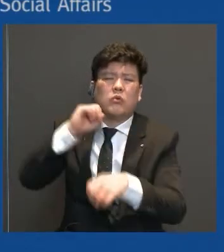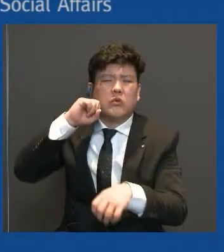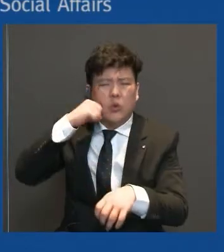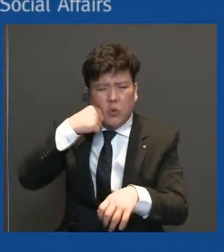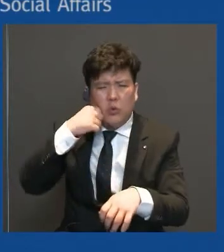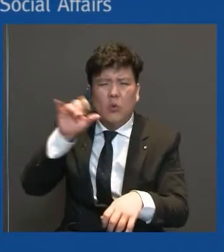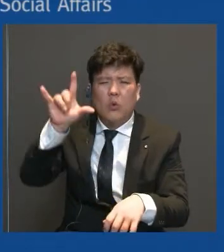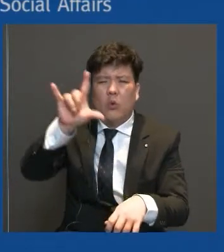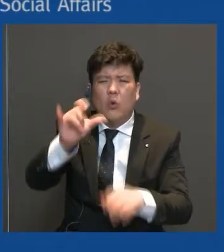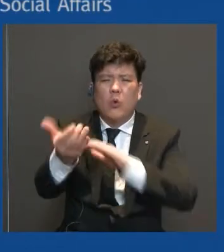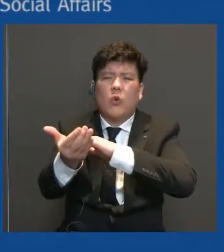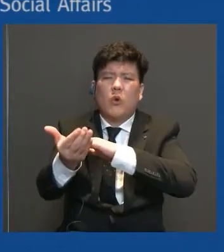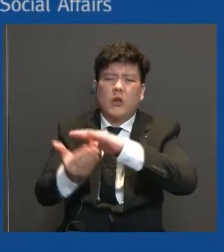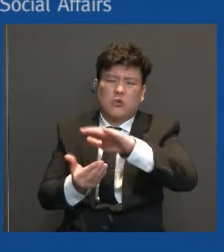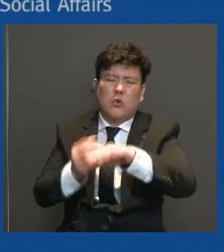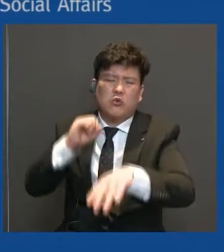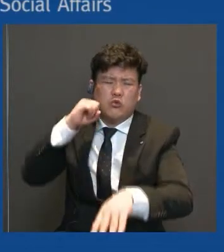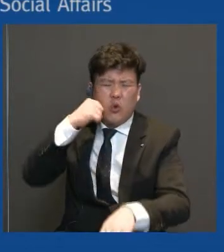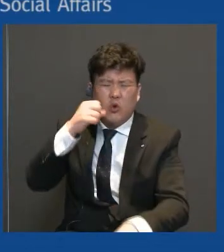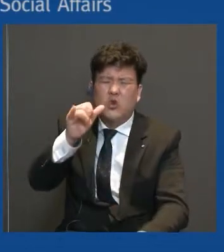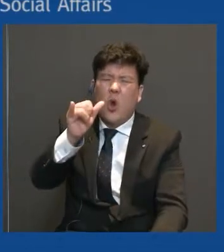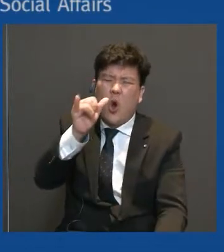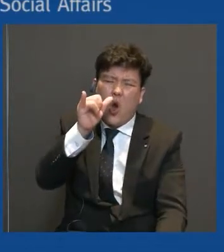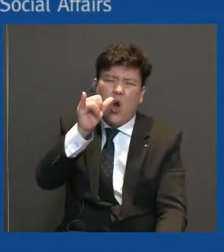the most prevalent reason of